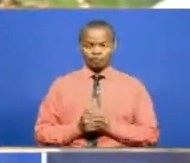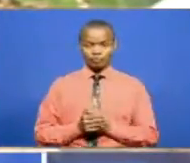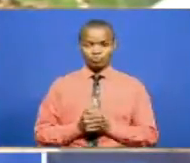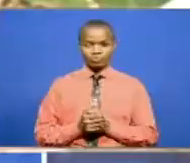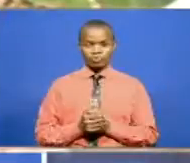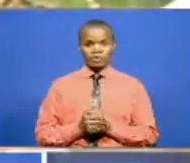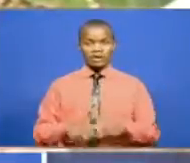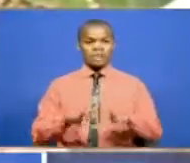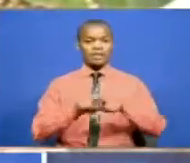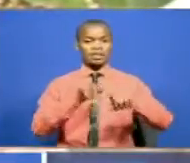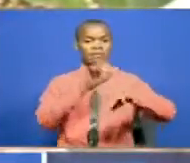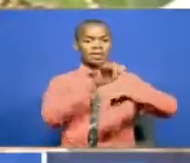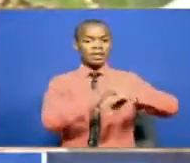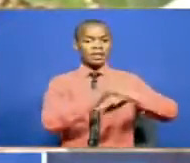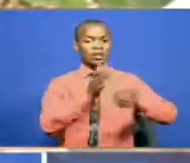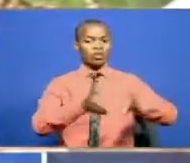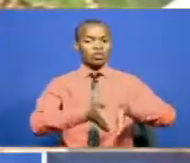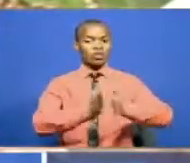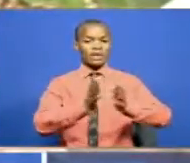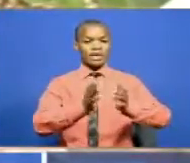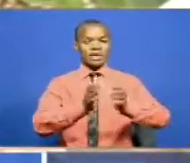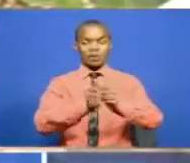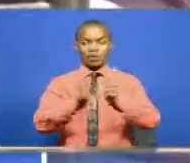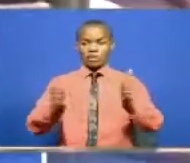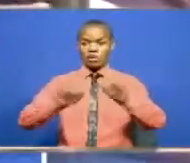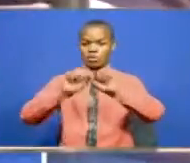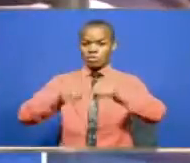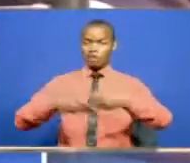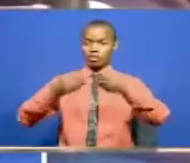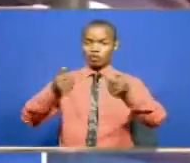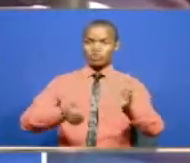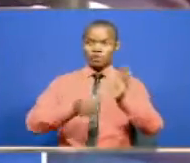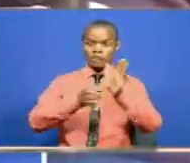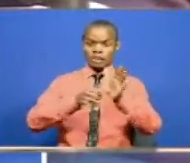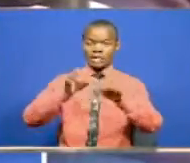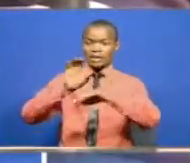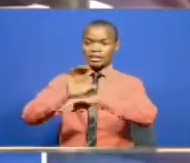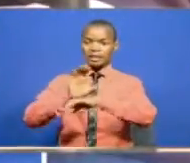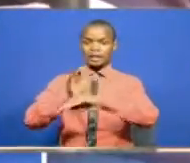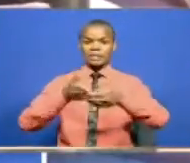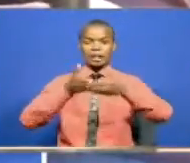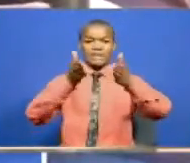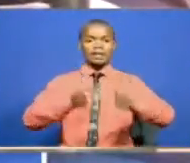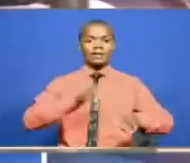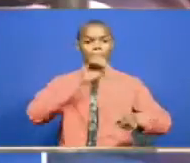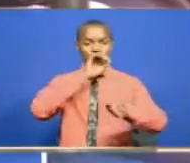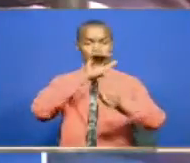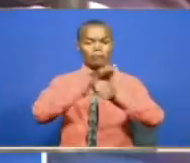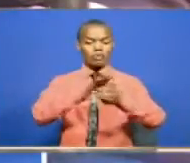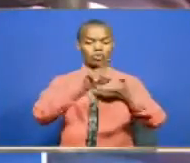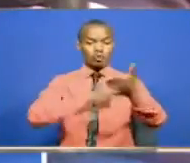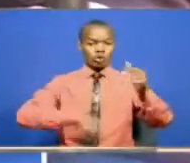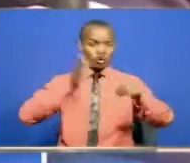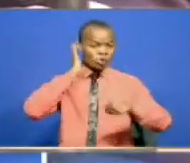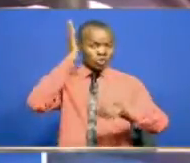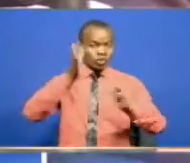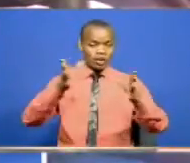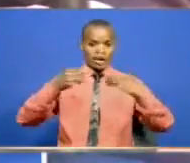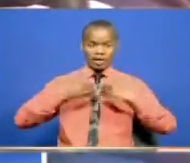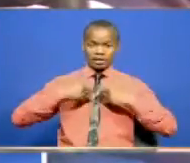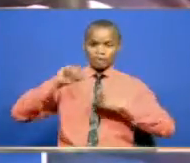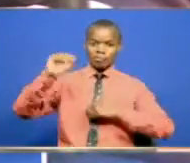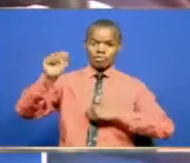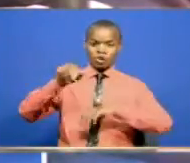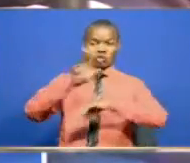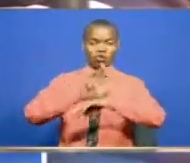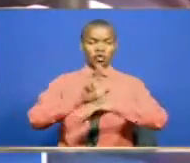get intervention administratively to address some of those issues. The church leaders vowing not to allow politicians to use the pulpit to advance